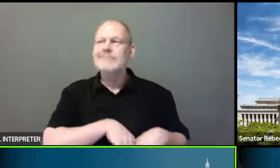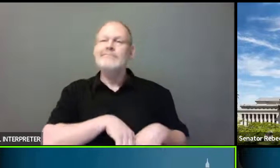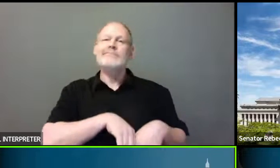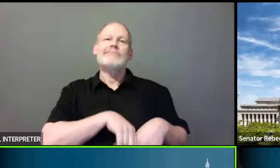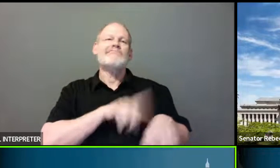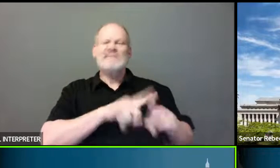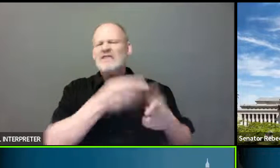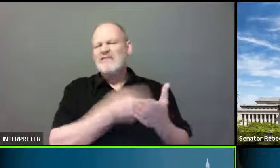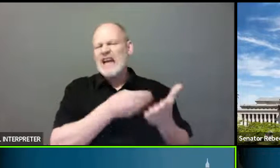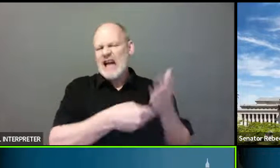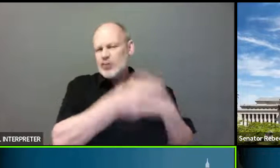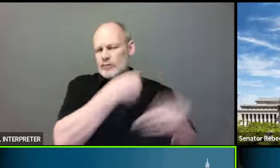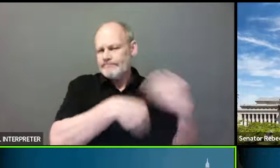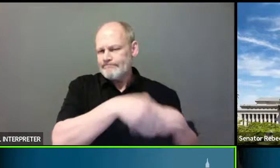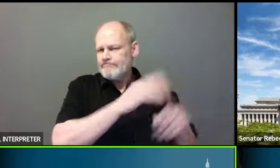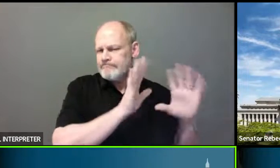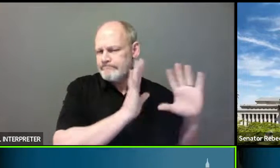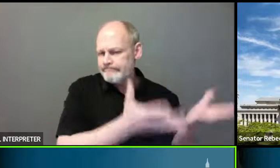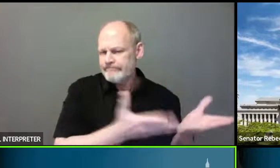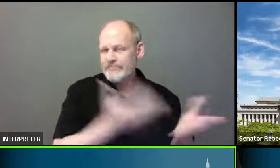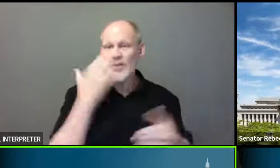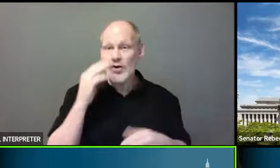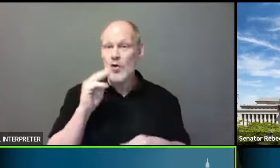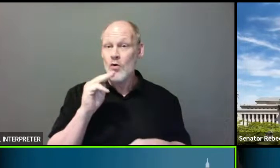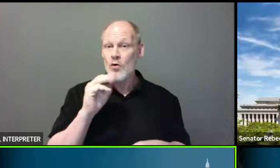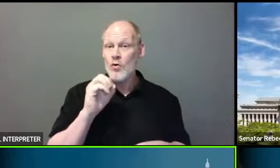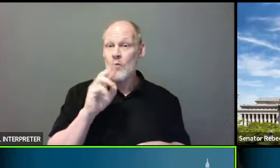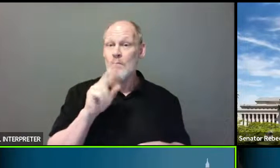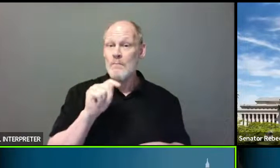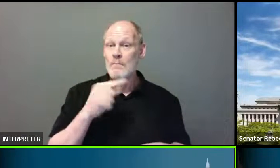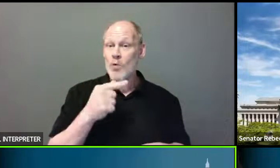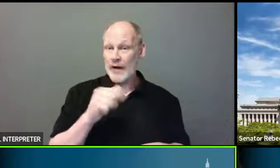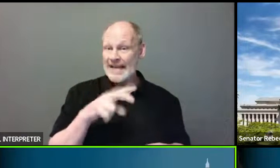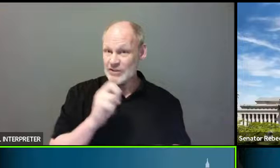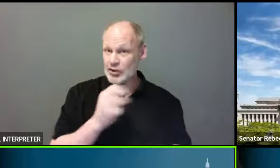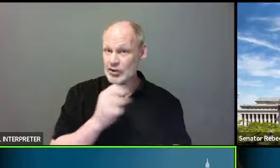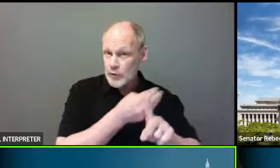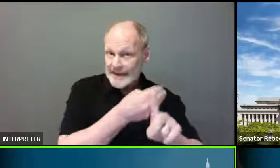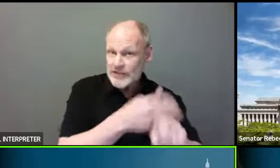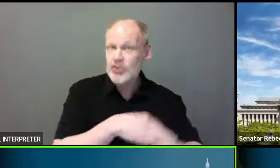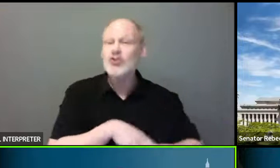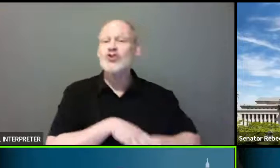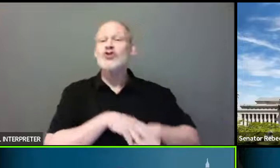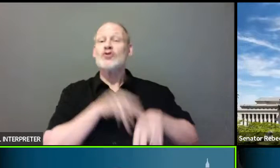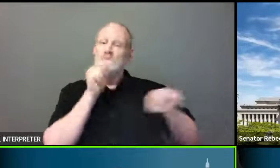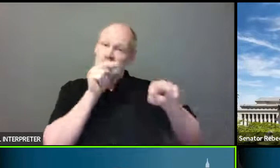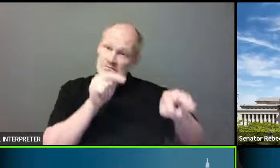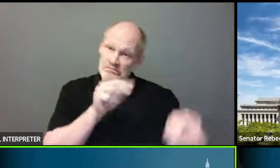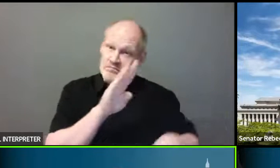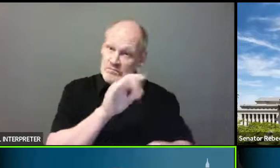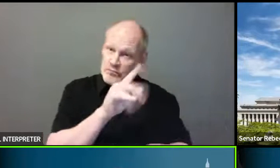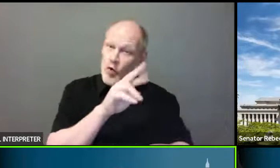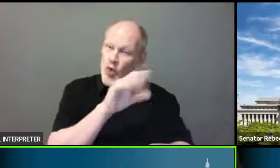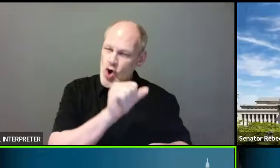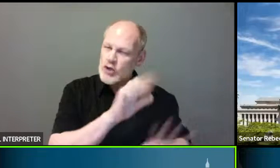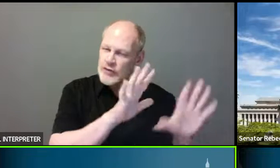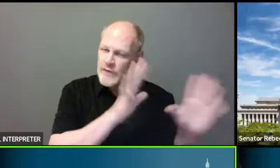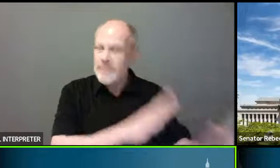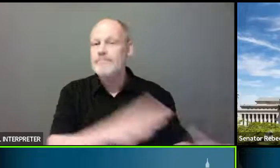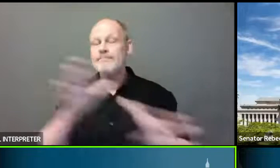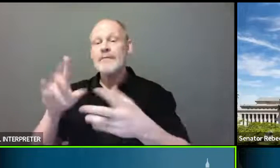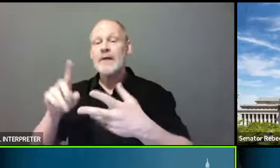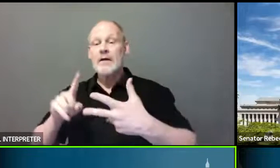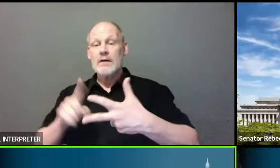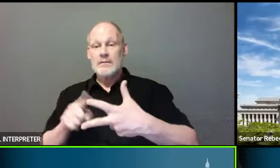financial products, such as mortgages. So we manage mortgage brokers as well. I serve on